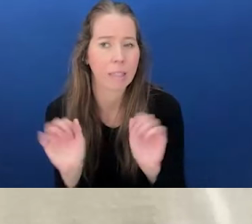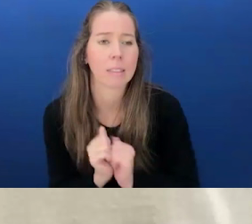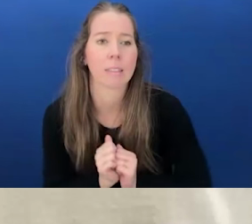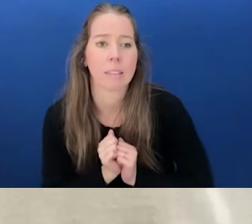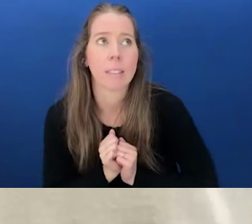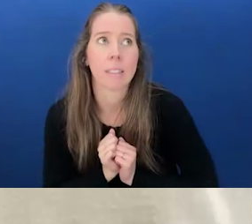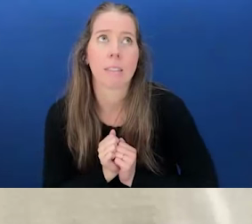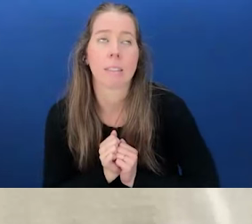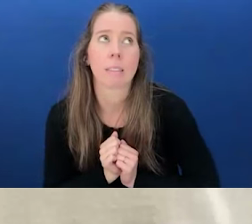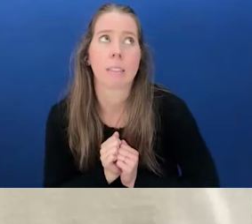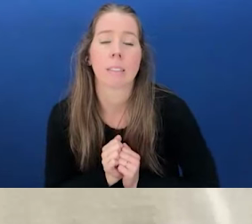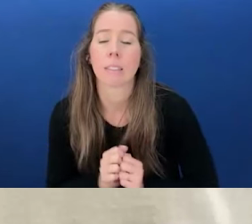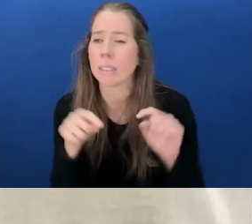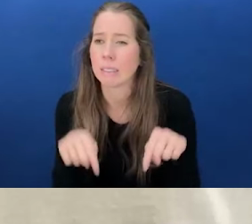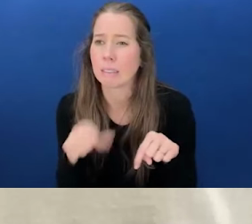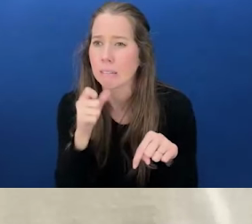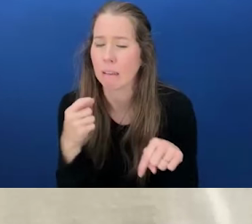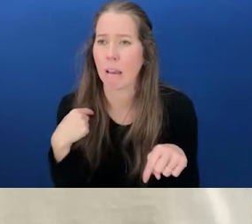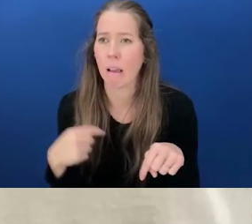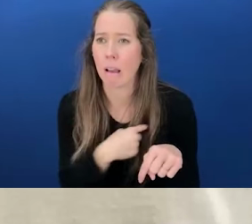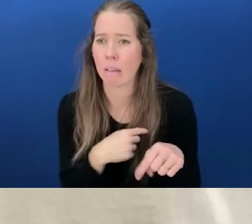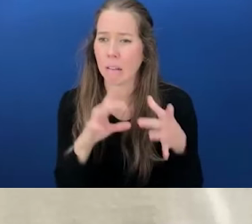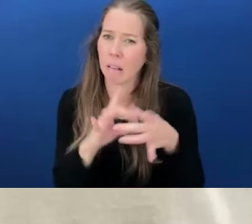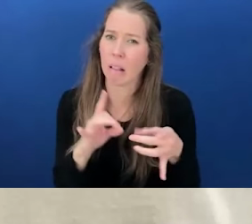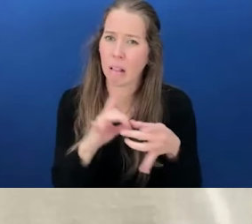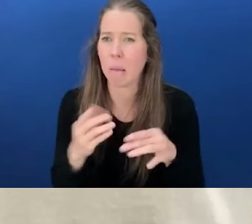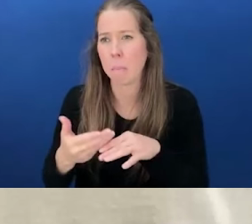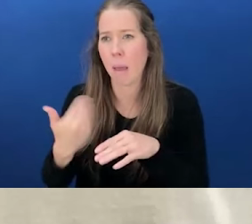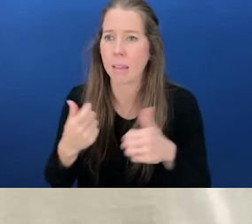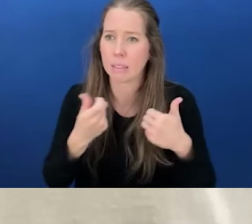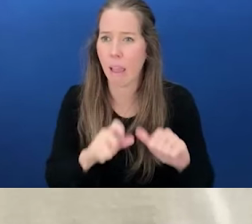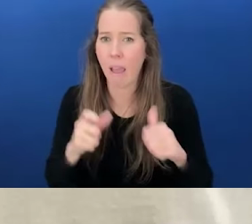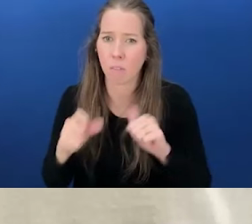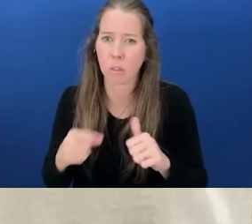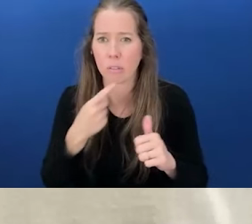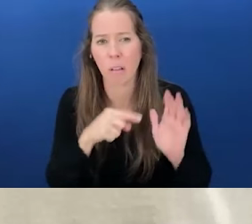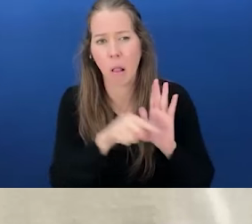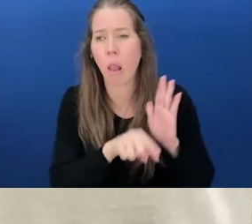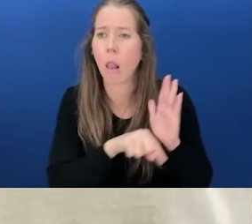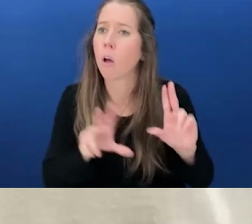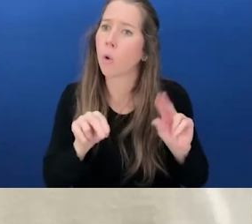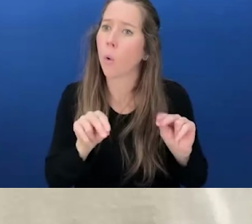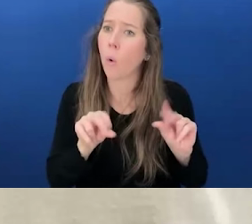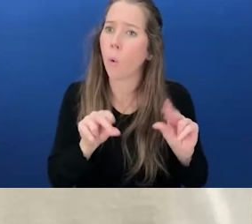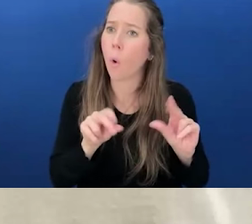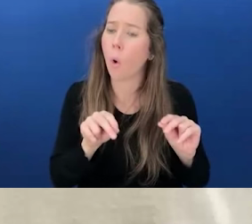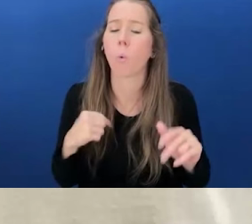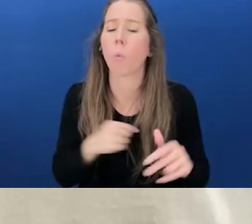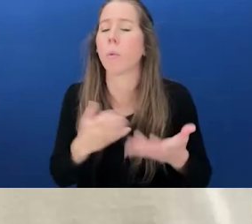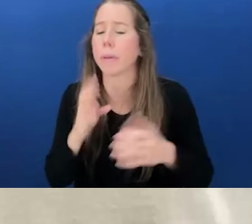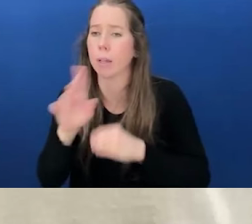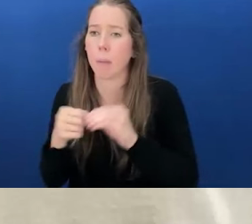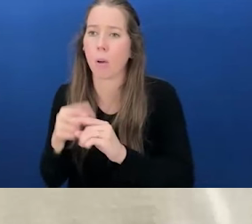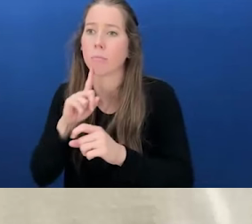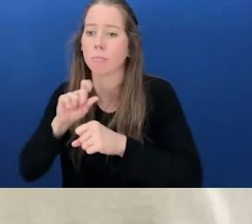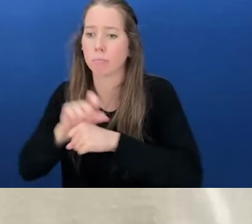not us like crapping on previous efforts at Unity and previous efforts at working. We want to talk about the stubborn reality here. Go